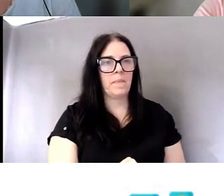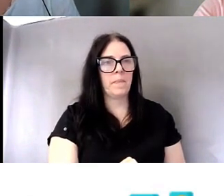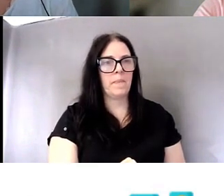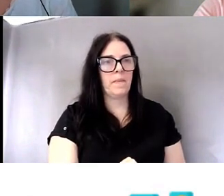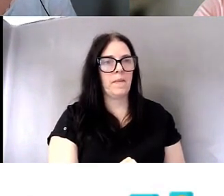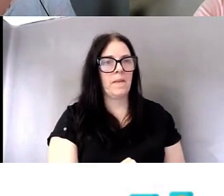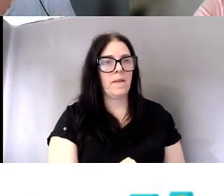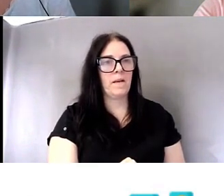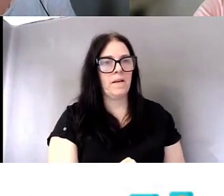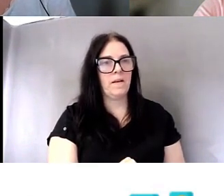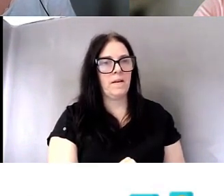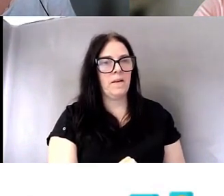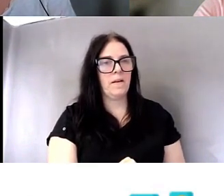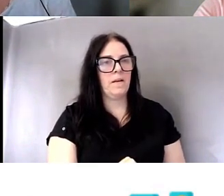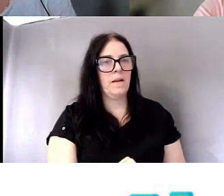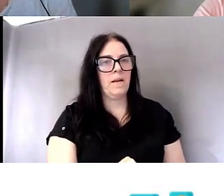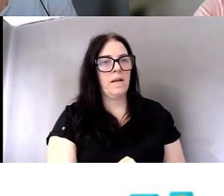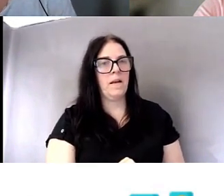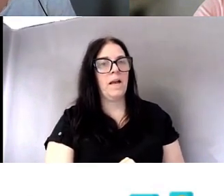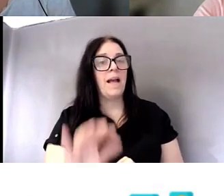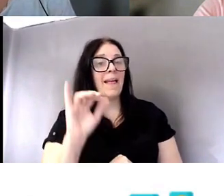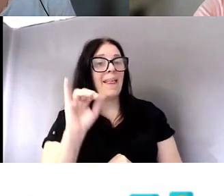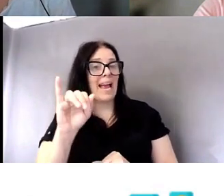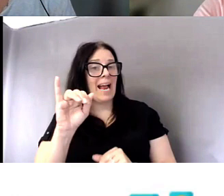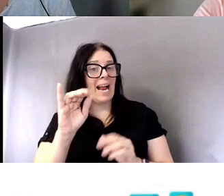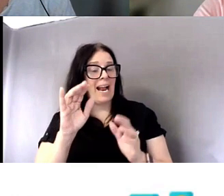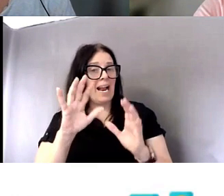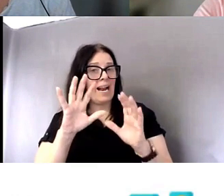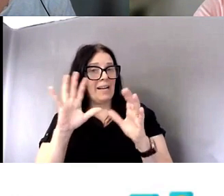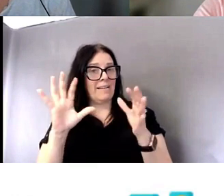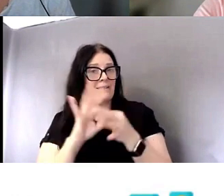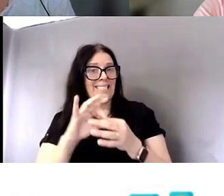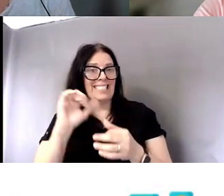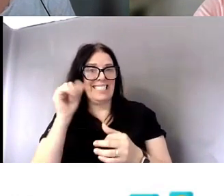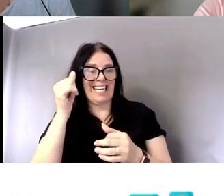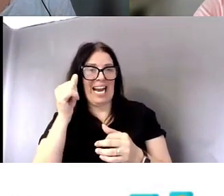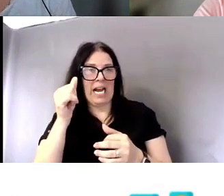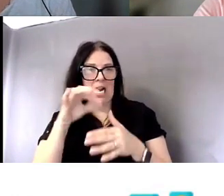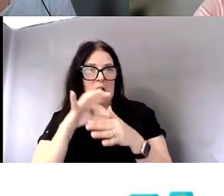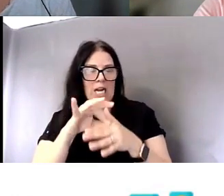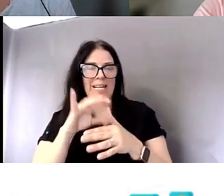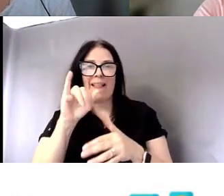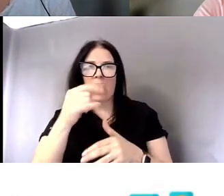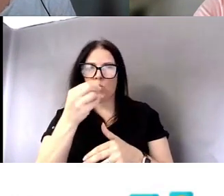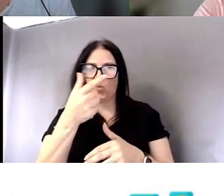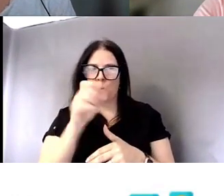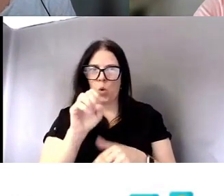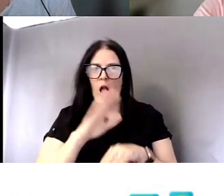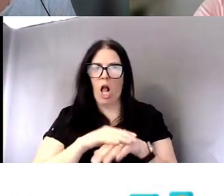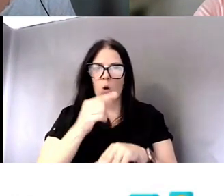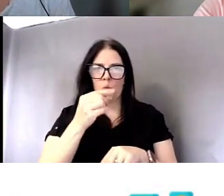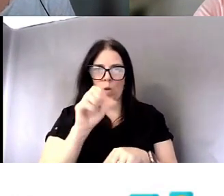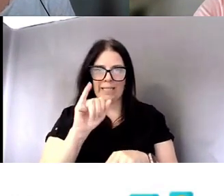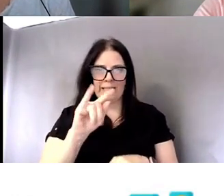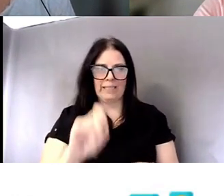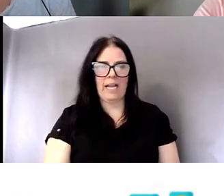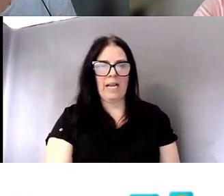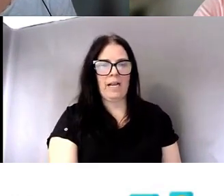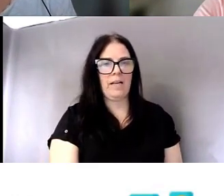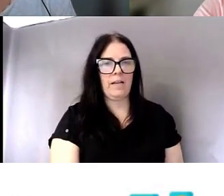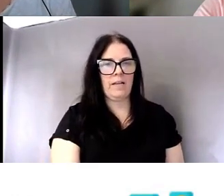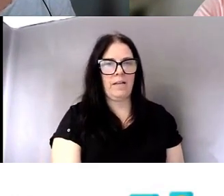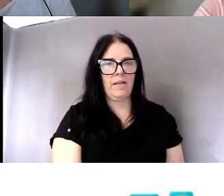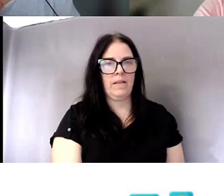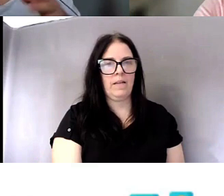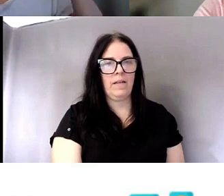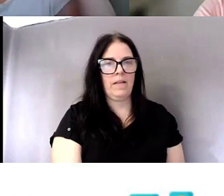10 content topics. So it is a Google site, and the content topics